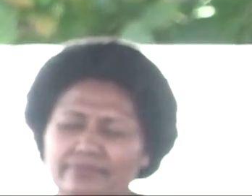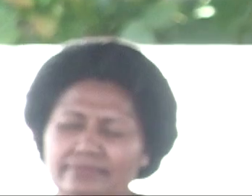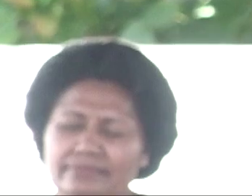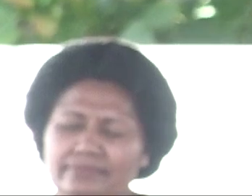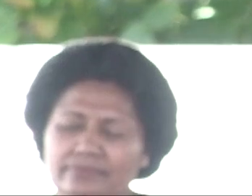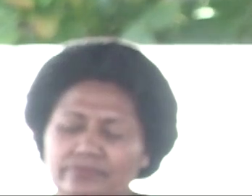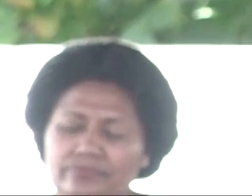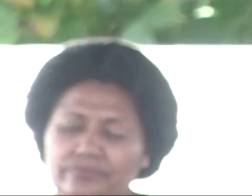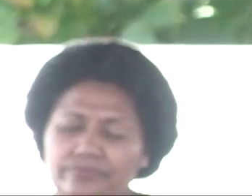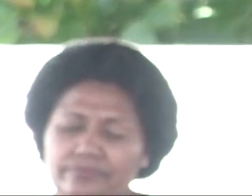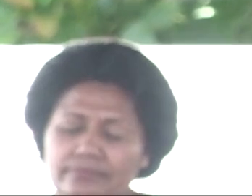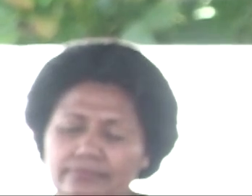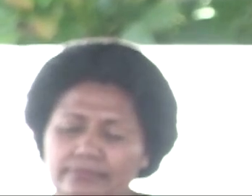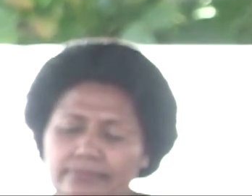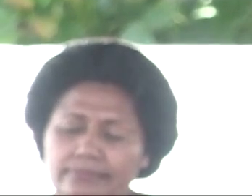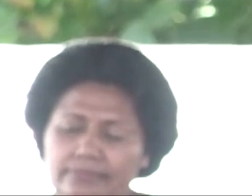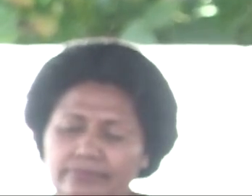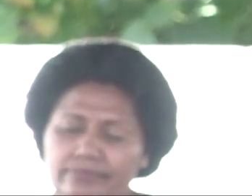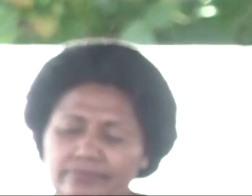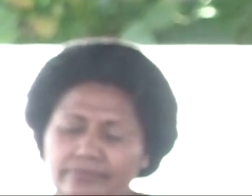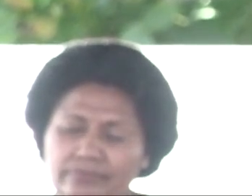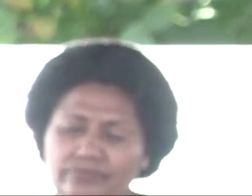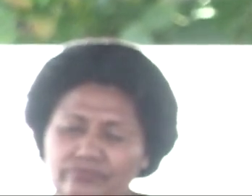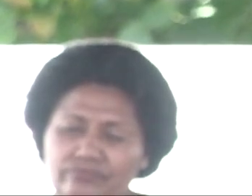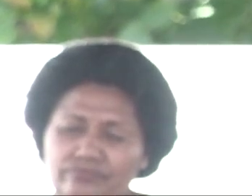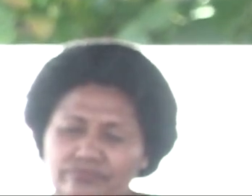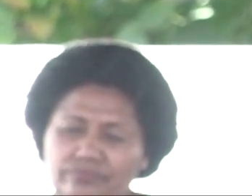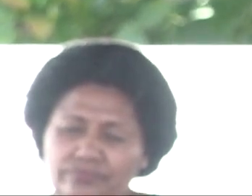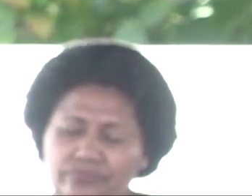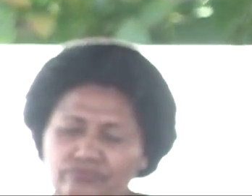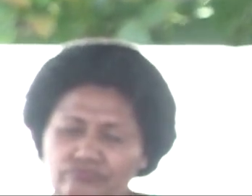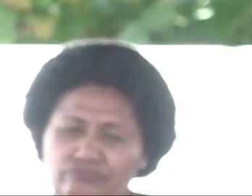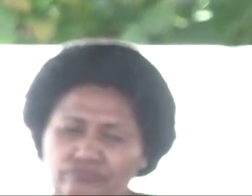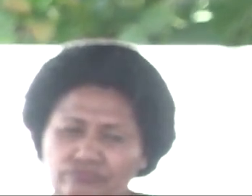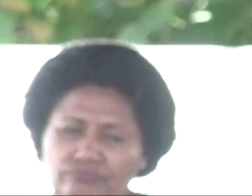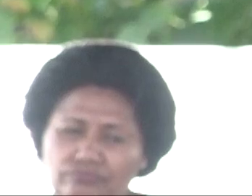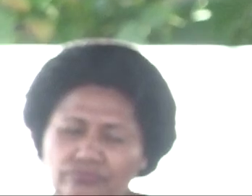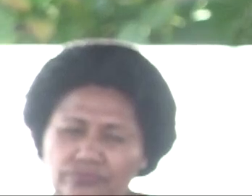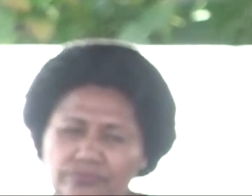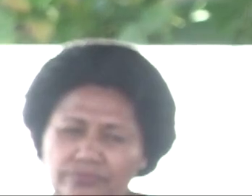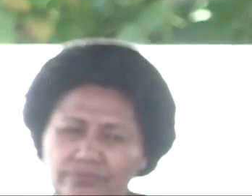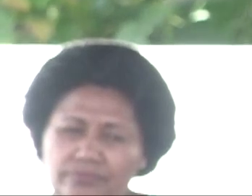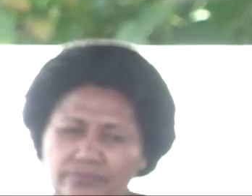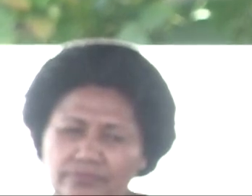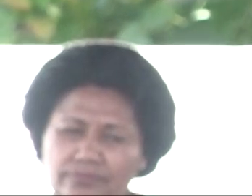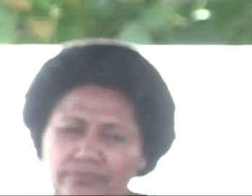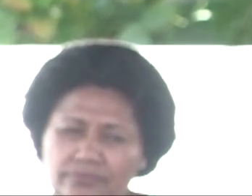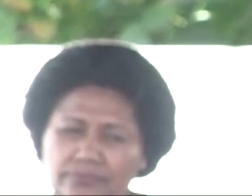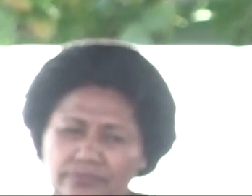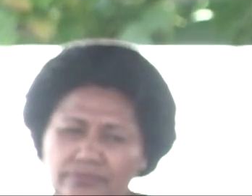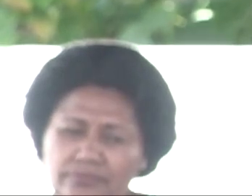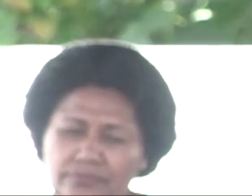that they too will aspire to develop high moral principles, loving and caring attitudes, and determination to